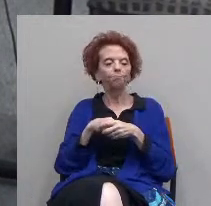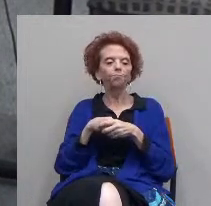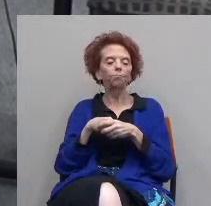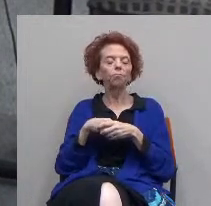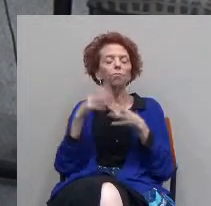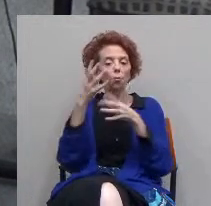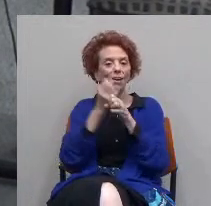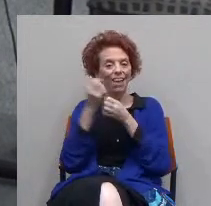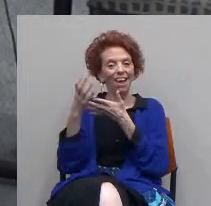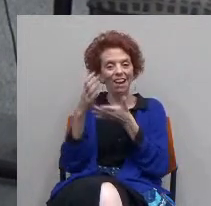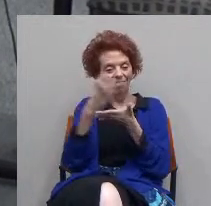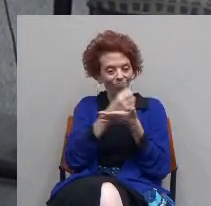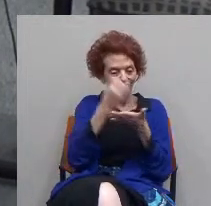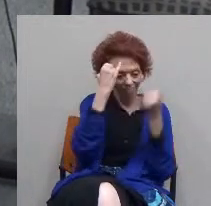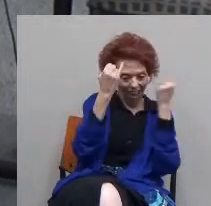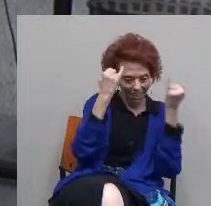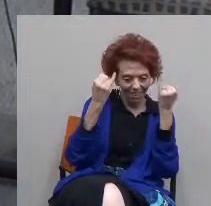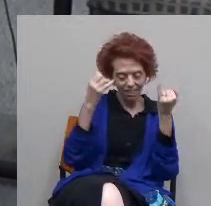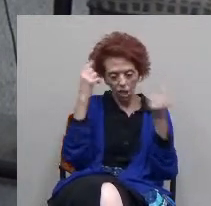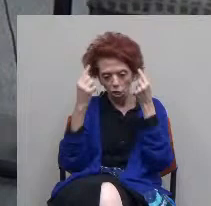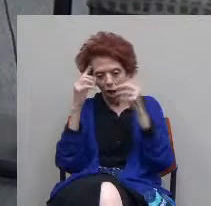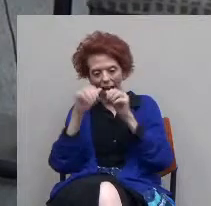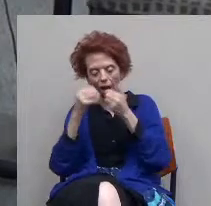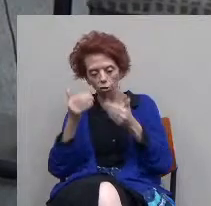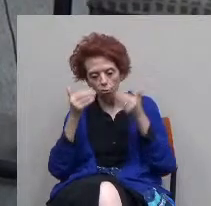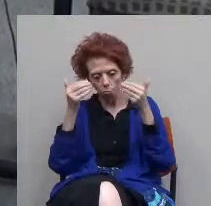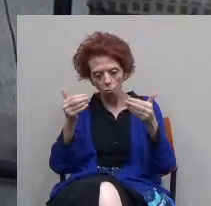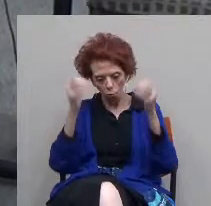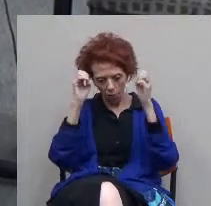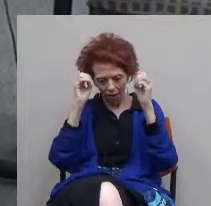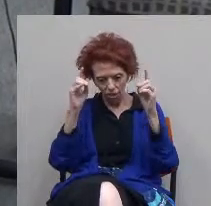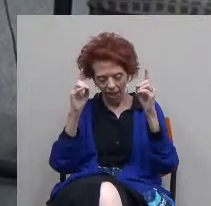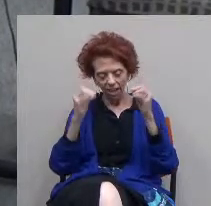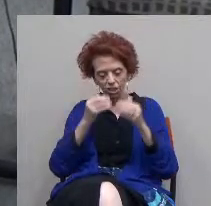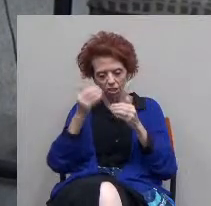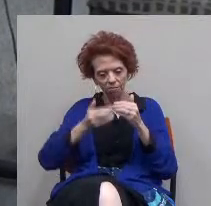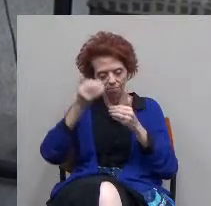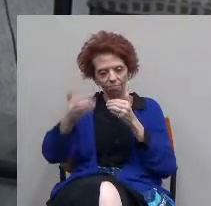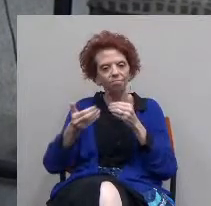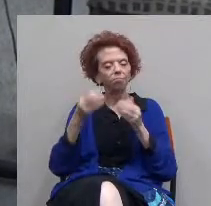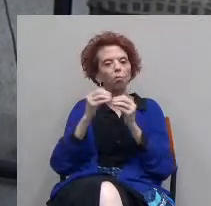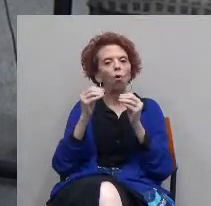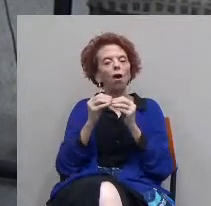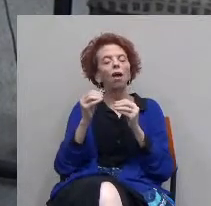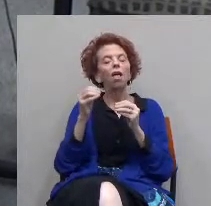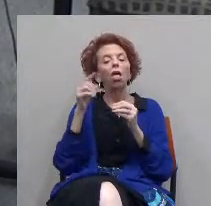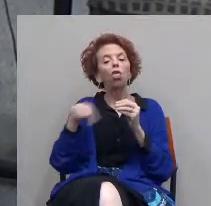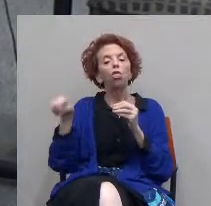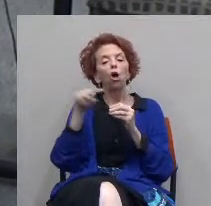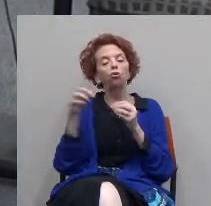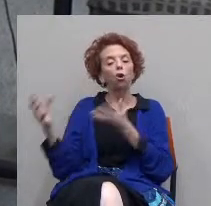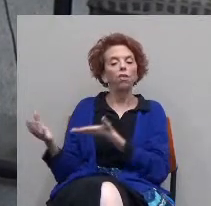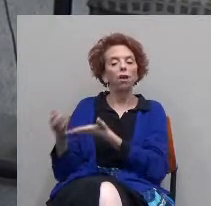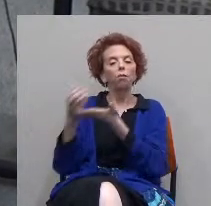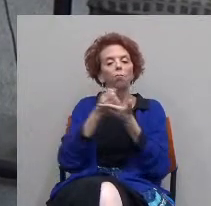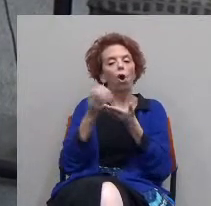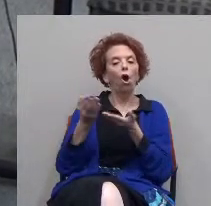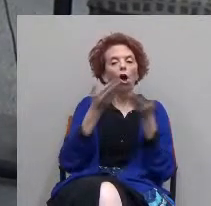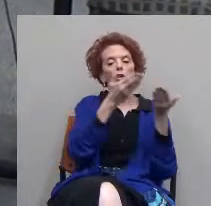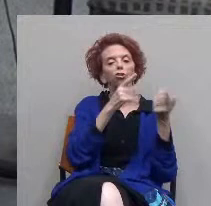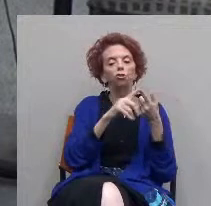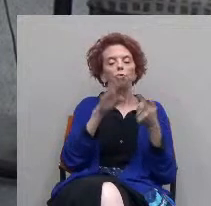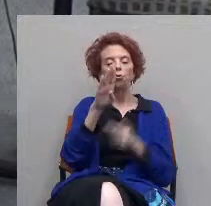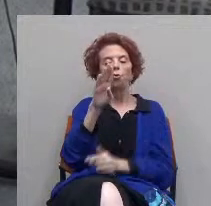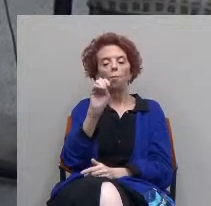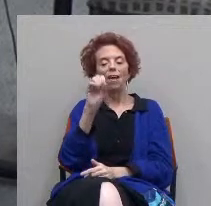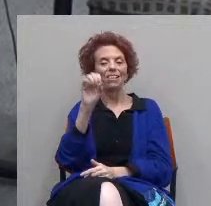take ideas and thoughts of how we can move the needle on education together. Those are then brought to BESE officers.